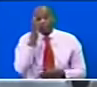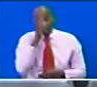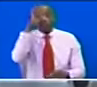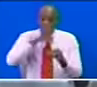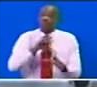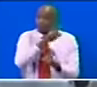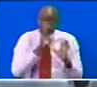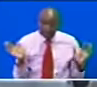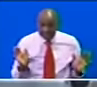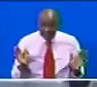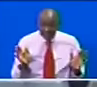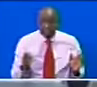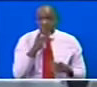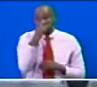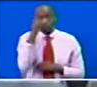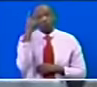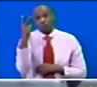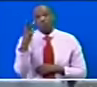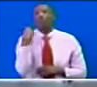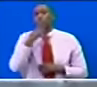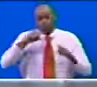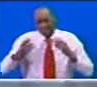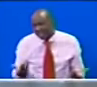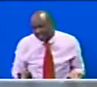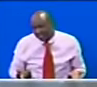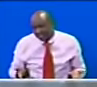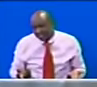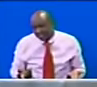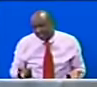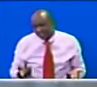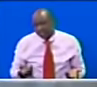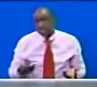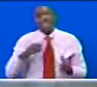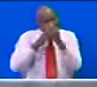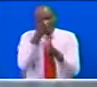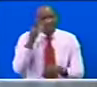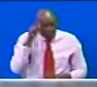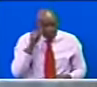masse, yes, in 2002. Who told us? A vocal coastal leader.